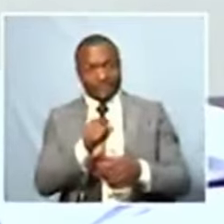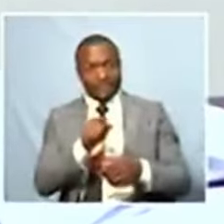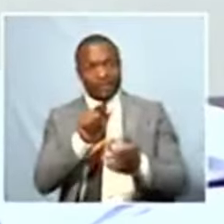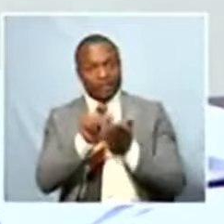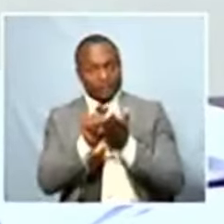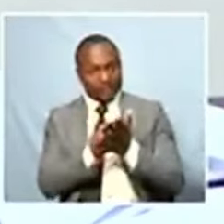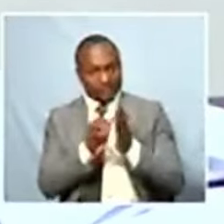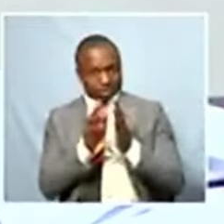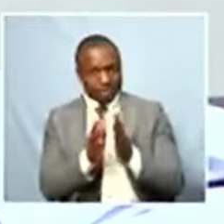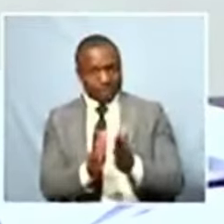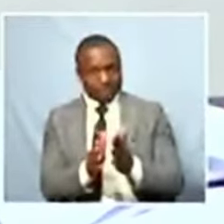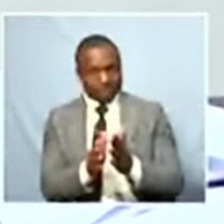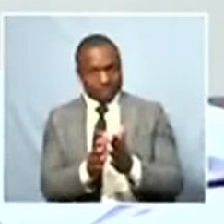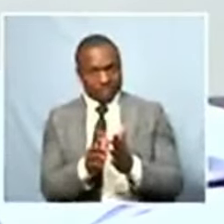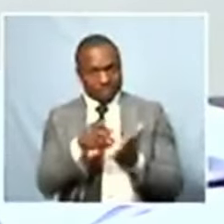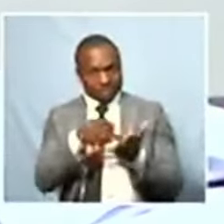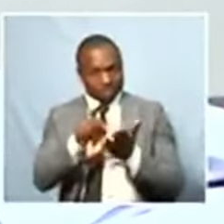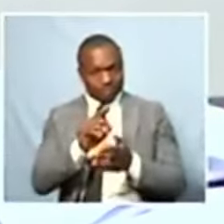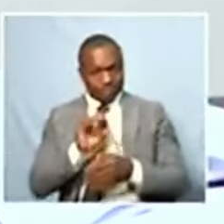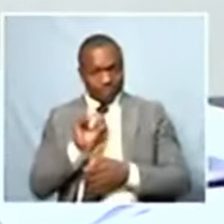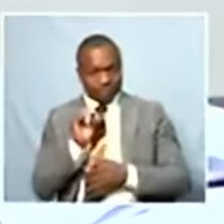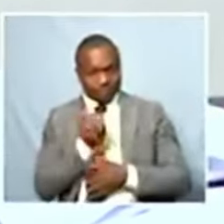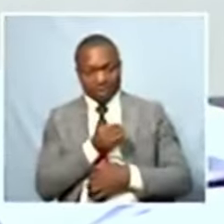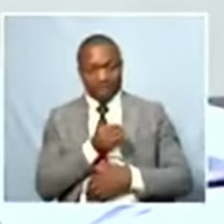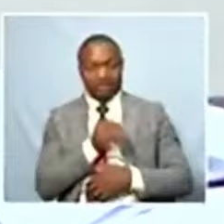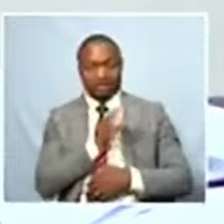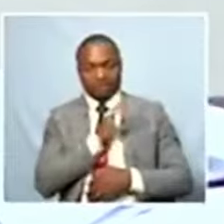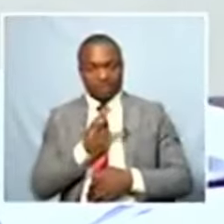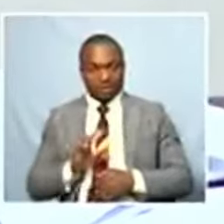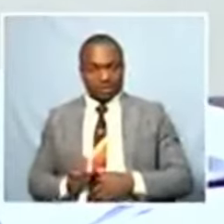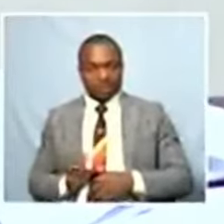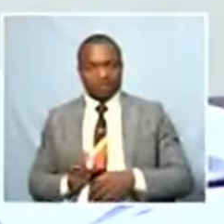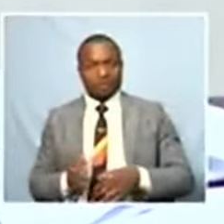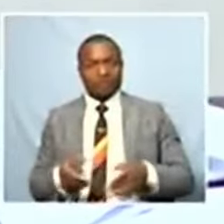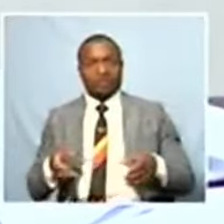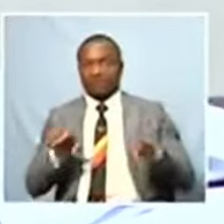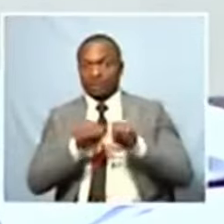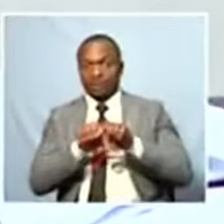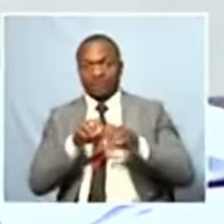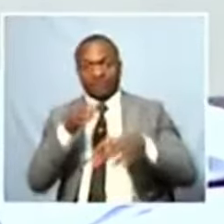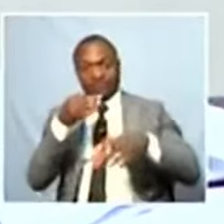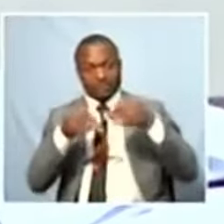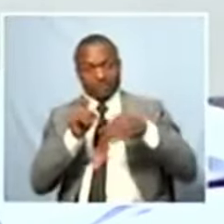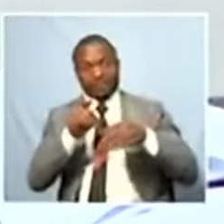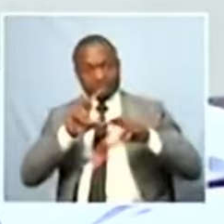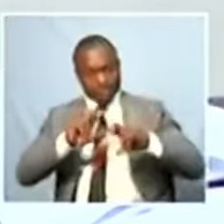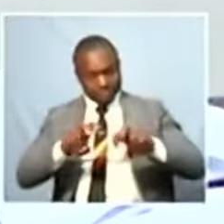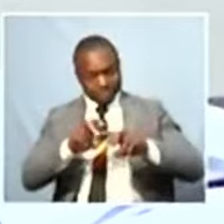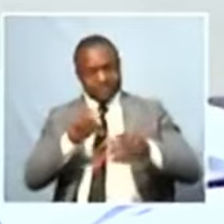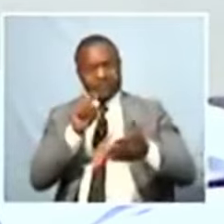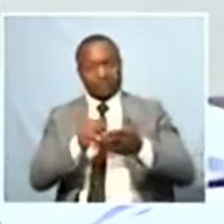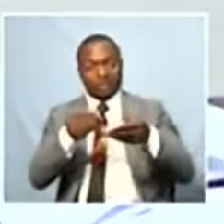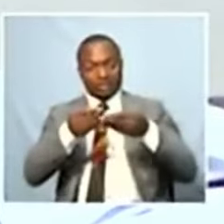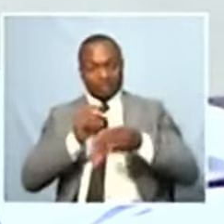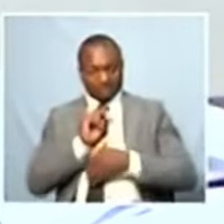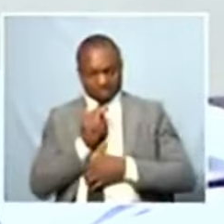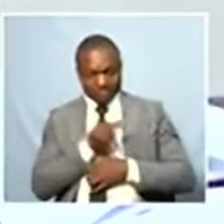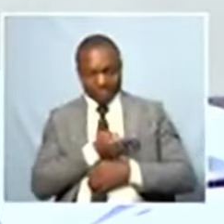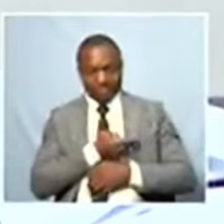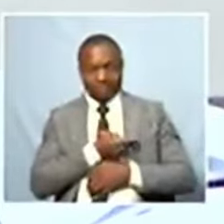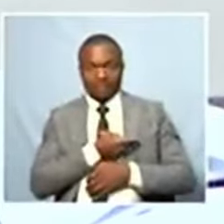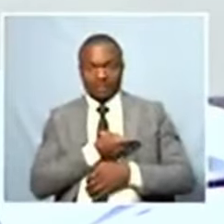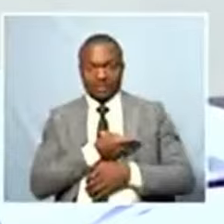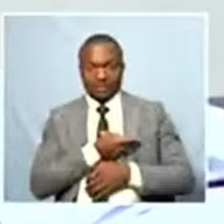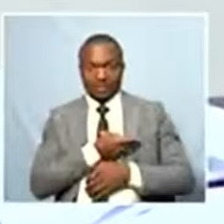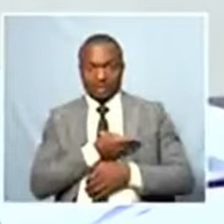who write that, no, I'll pay our client, even if you are investigating them. So this will give us now that leeway to say,